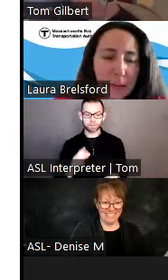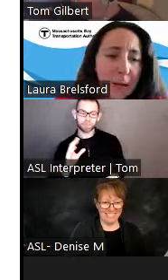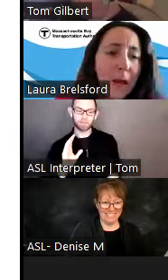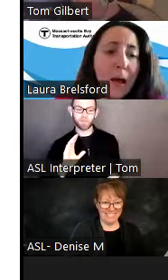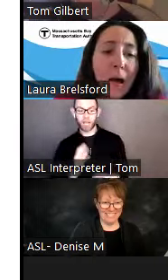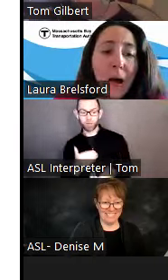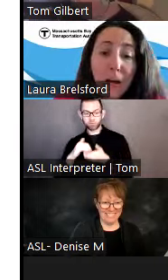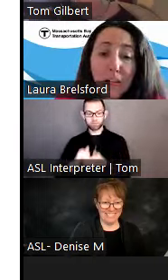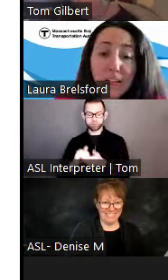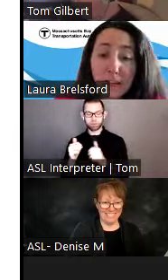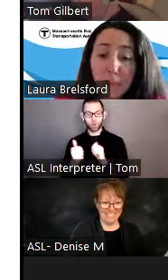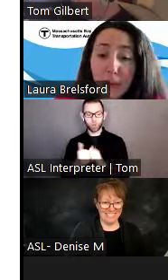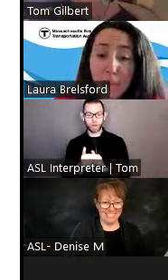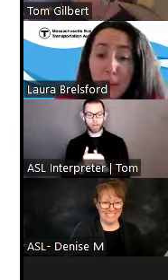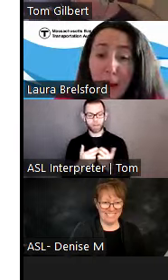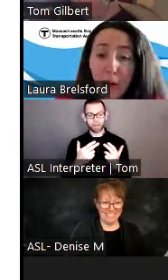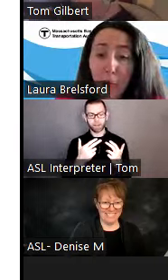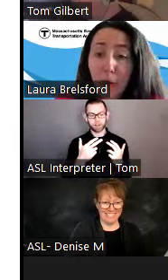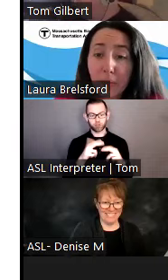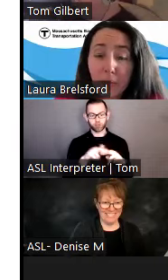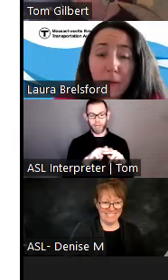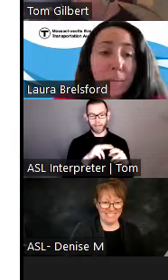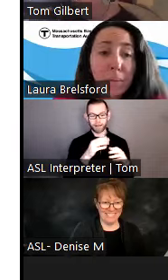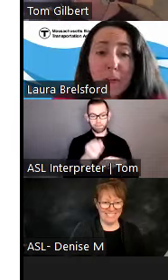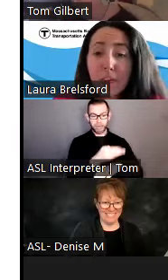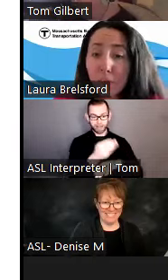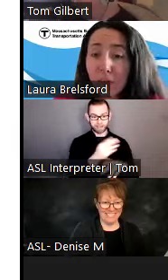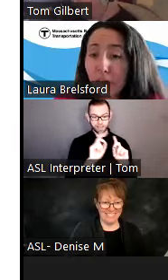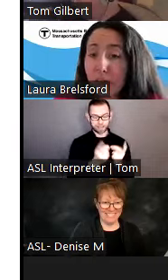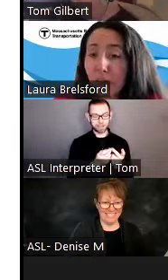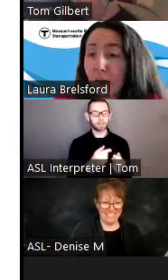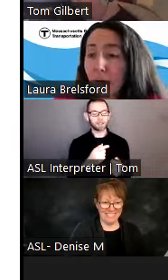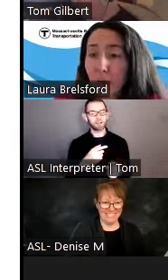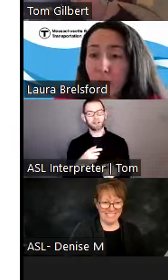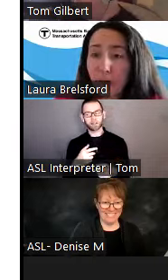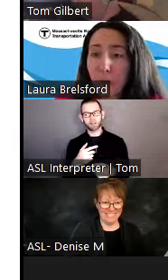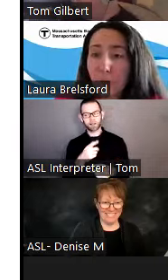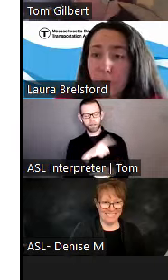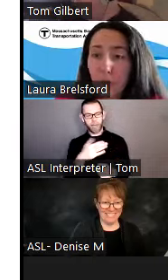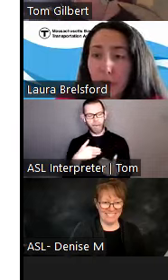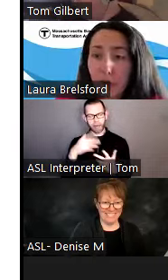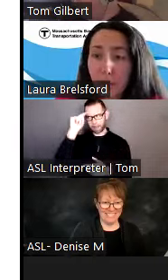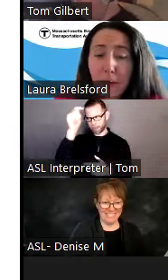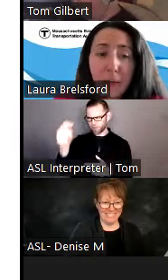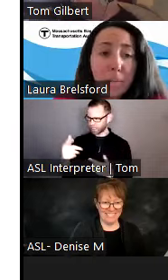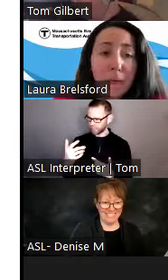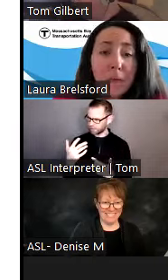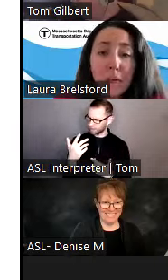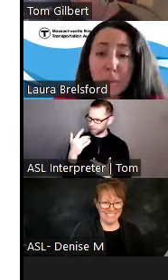maintenance, the team came back with some theories regarding what was going on,